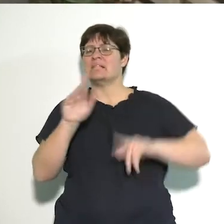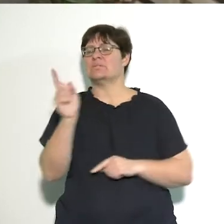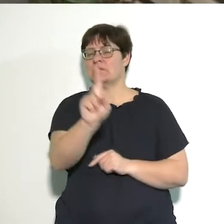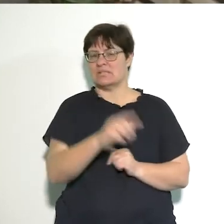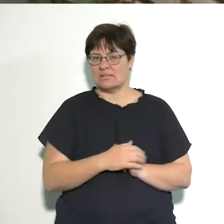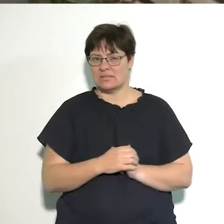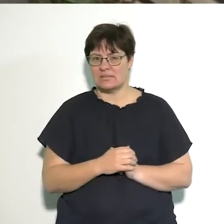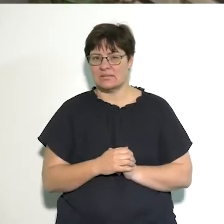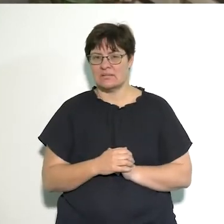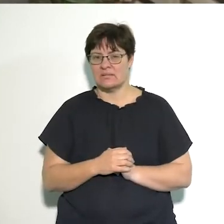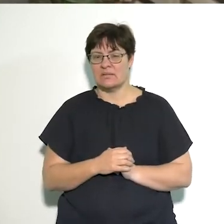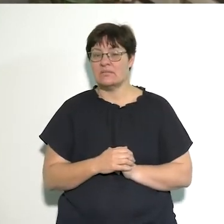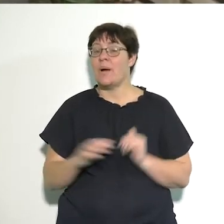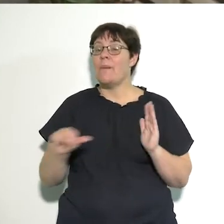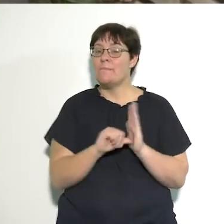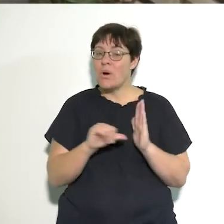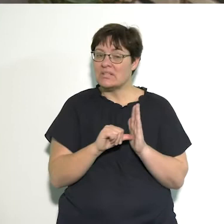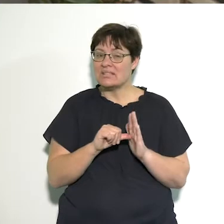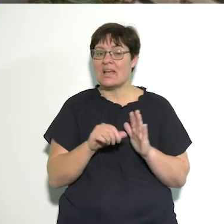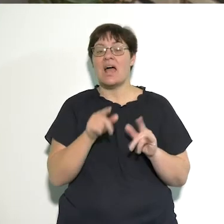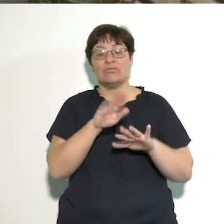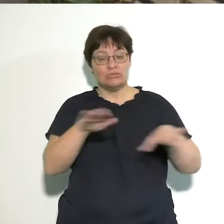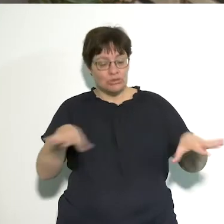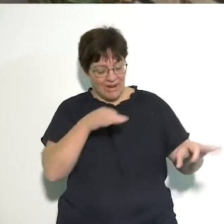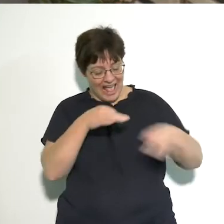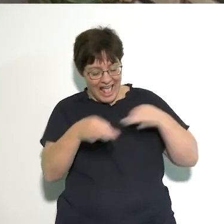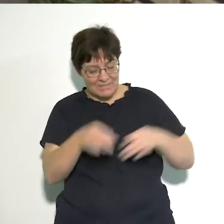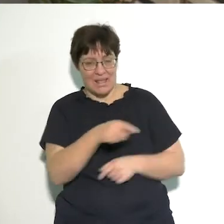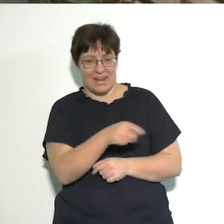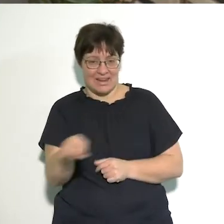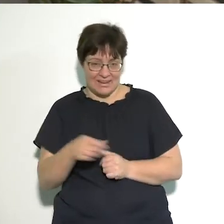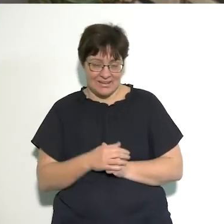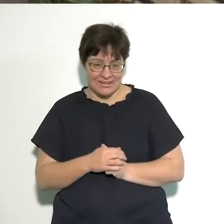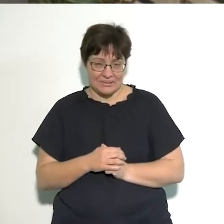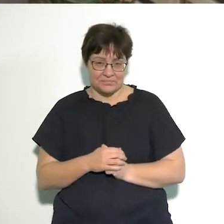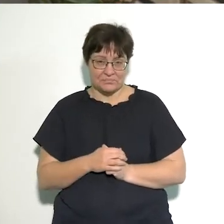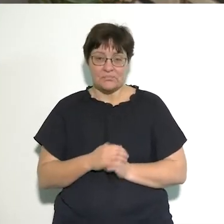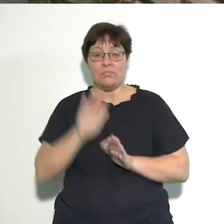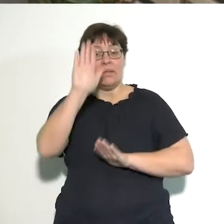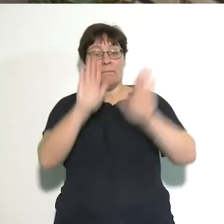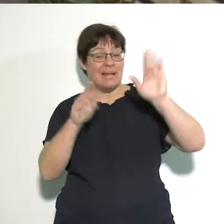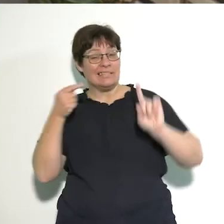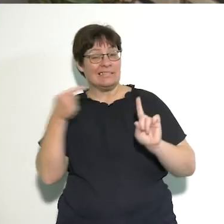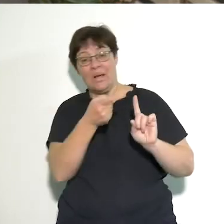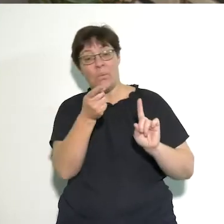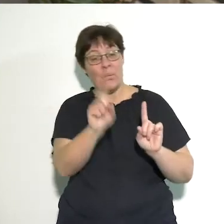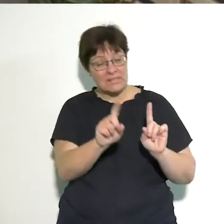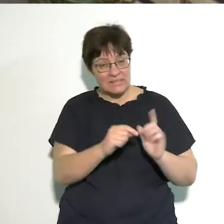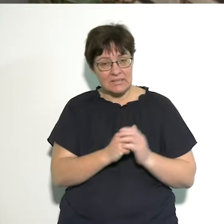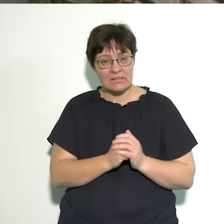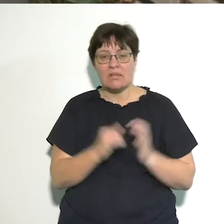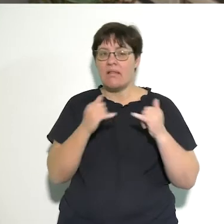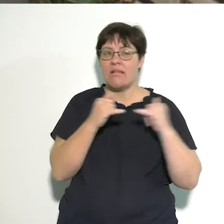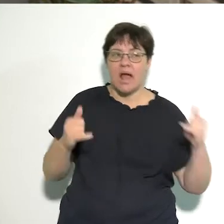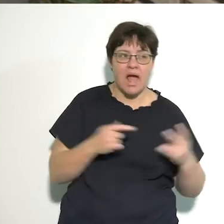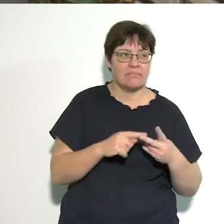patterns? It's important to explain to your group of children that patterns can